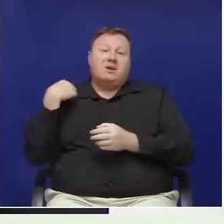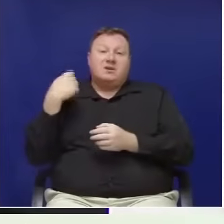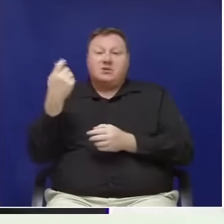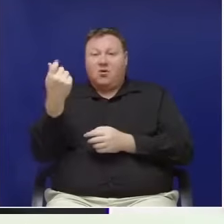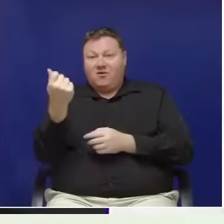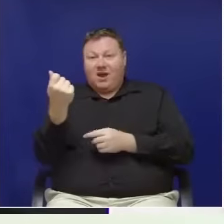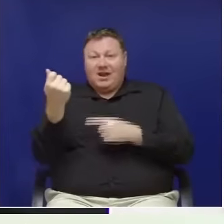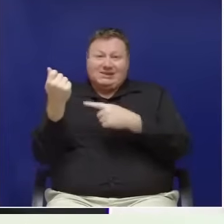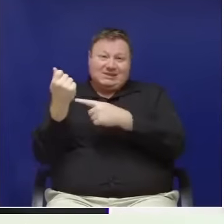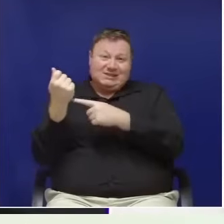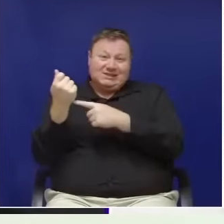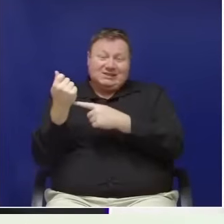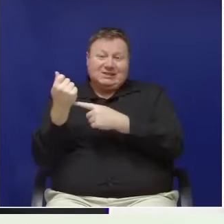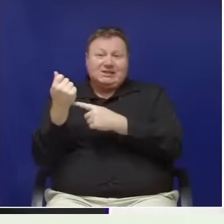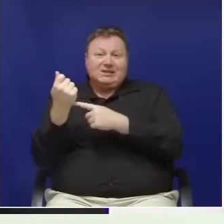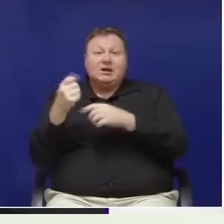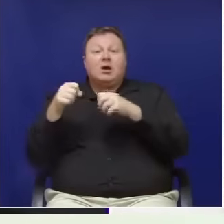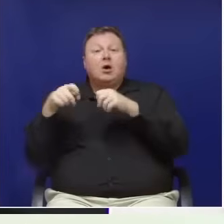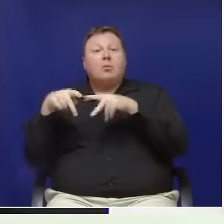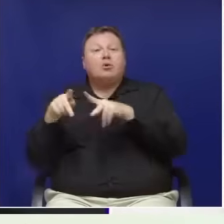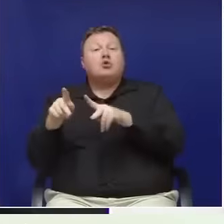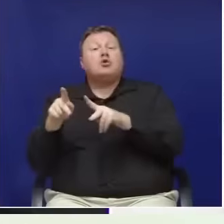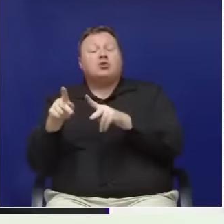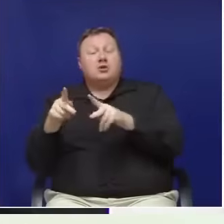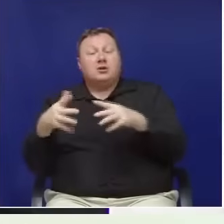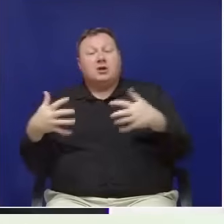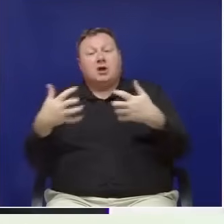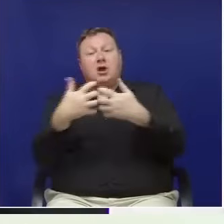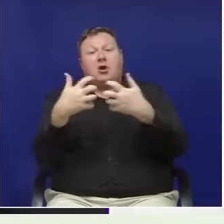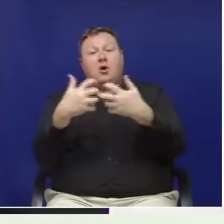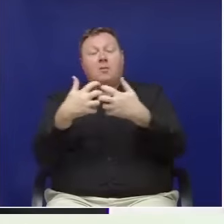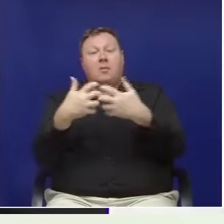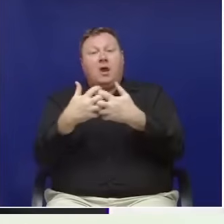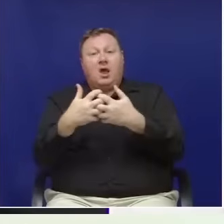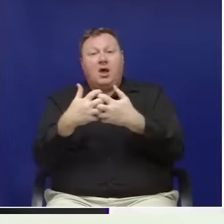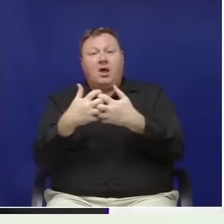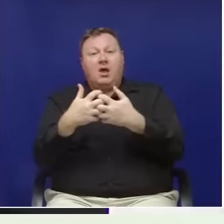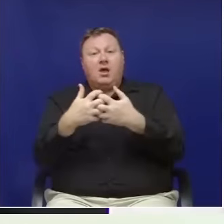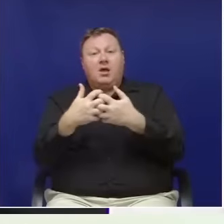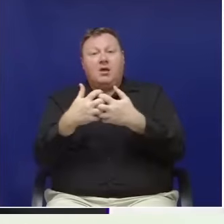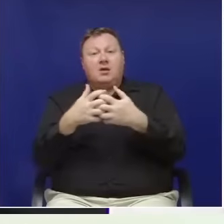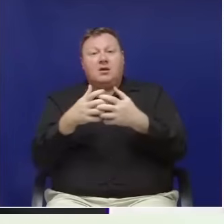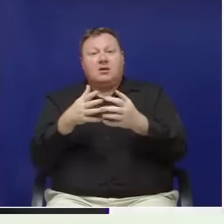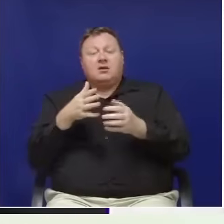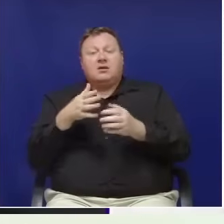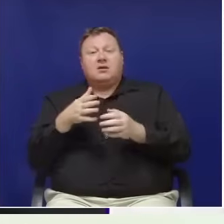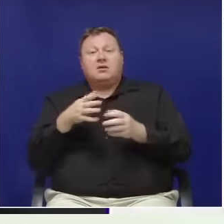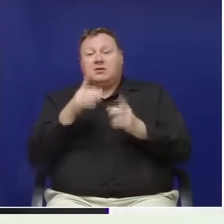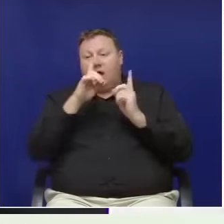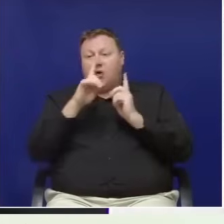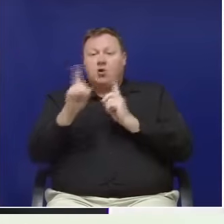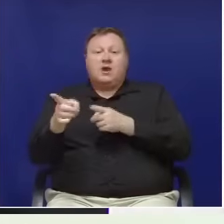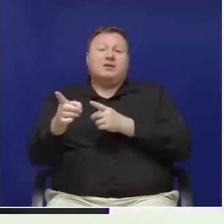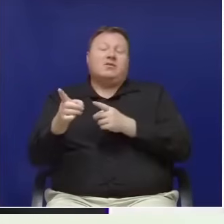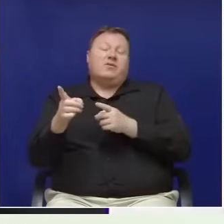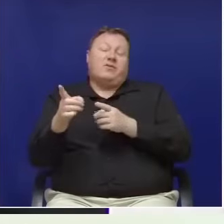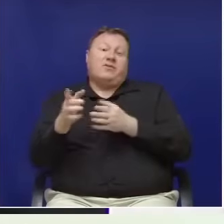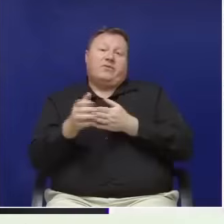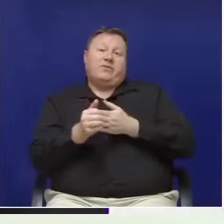opportunity to comply with the directive of the cabinet. Otherwise, if he is